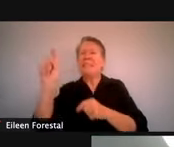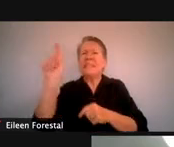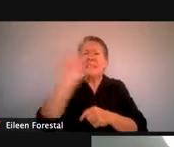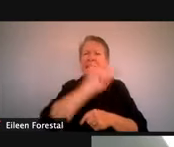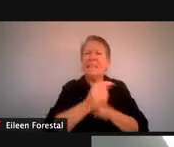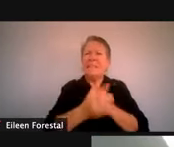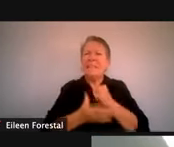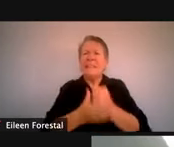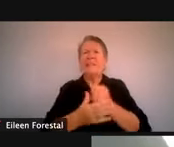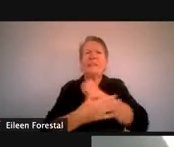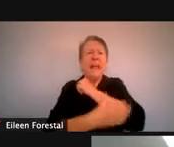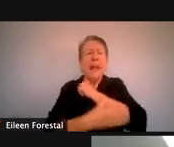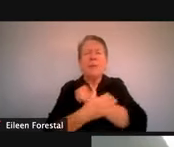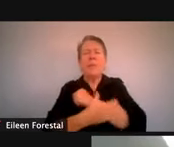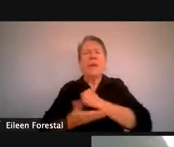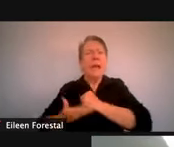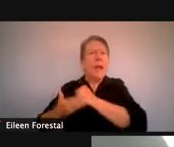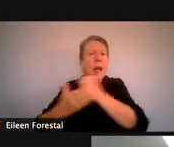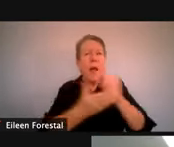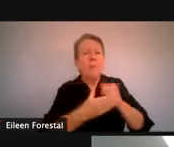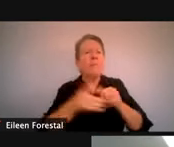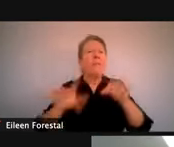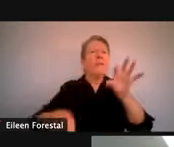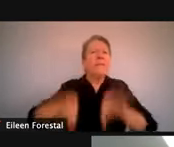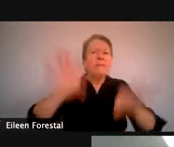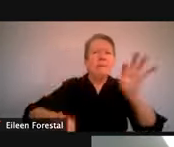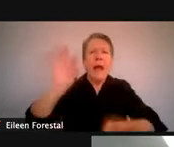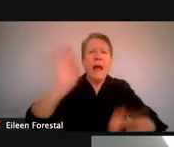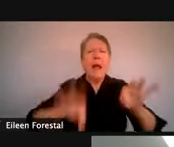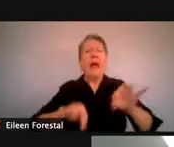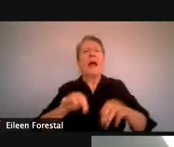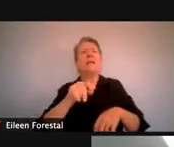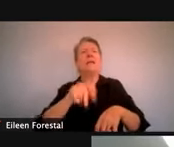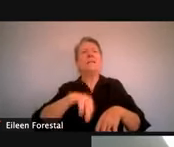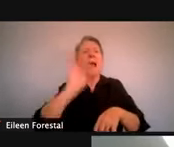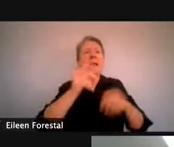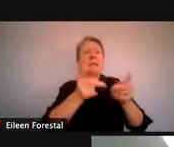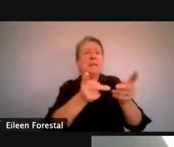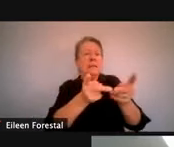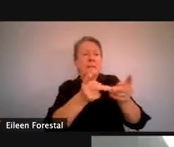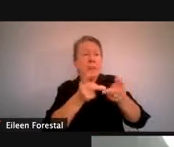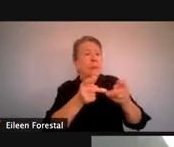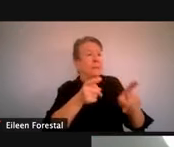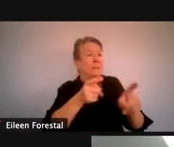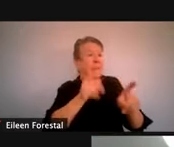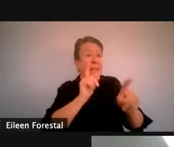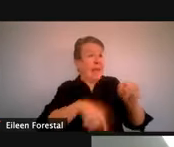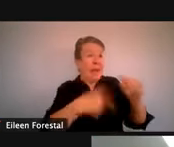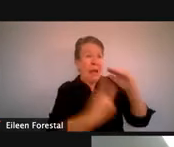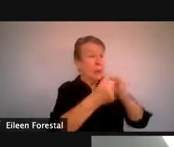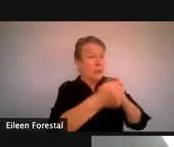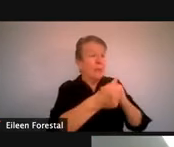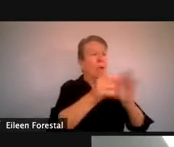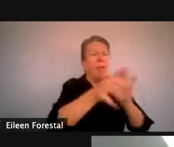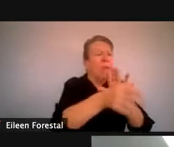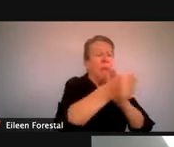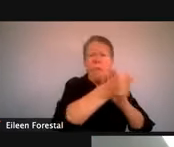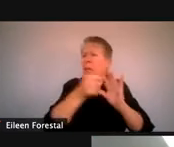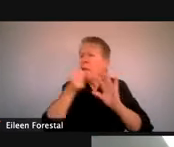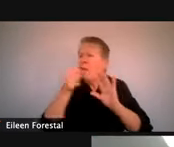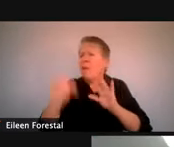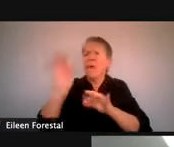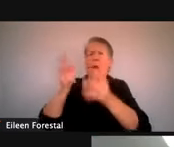quarantine space is available for those who need it. The department evaluates contact tracing needs of our local health